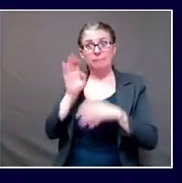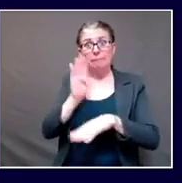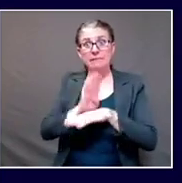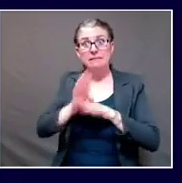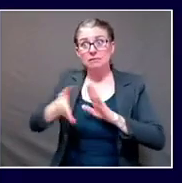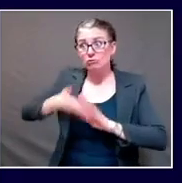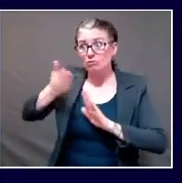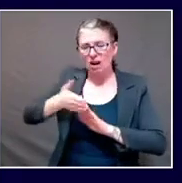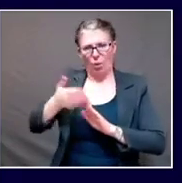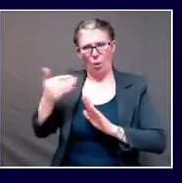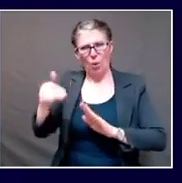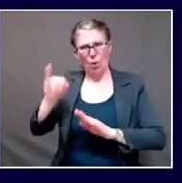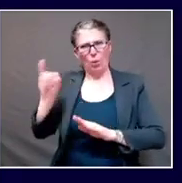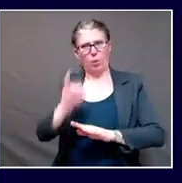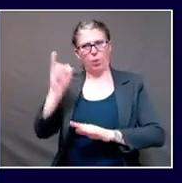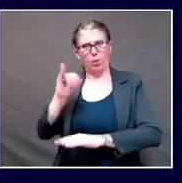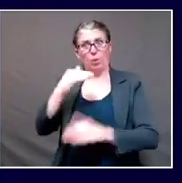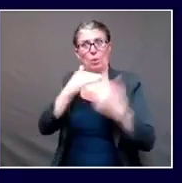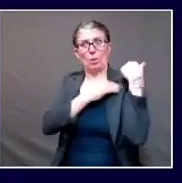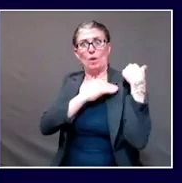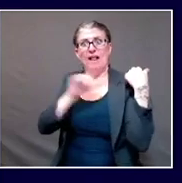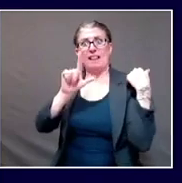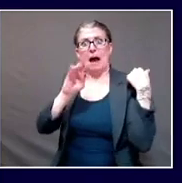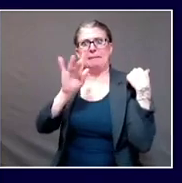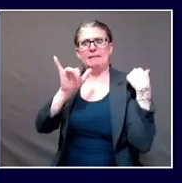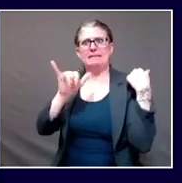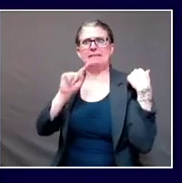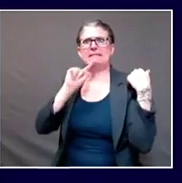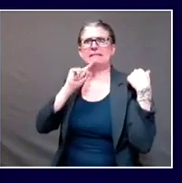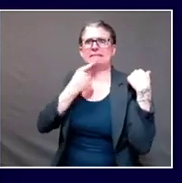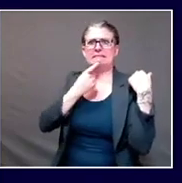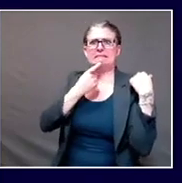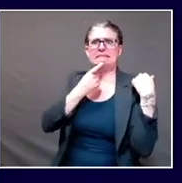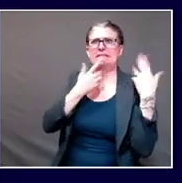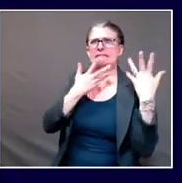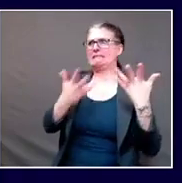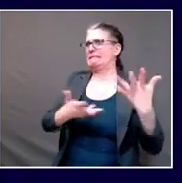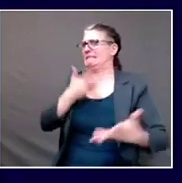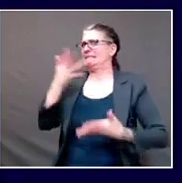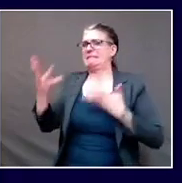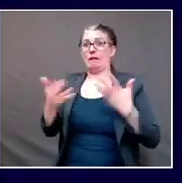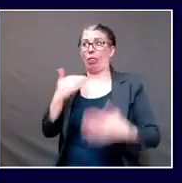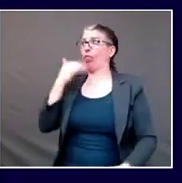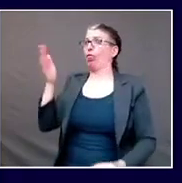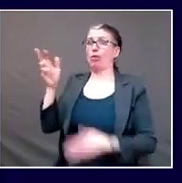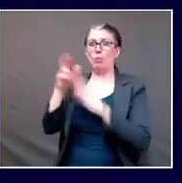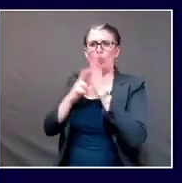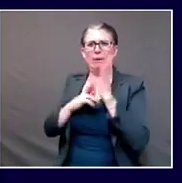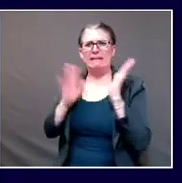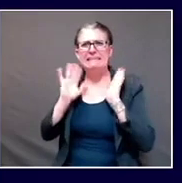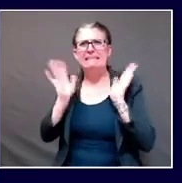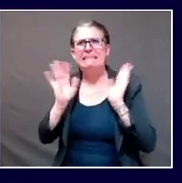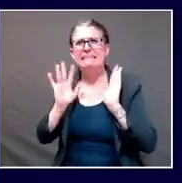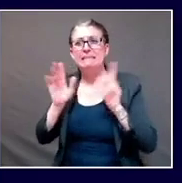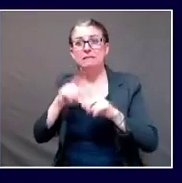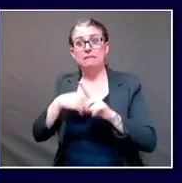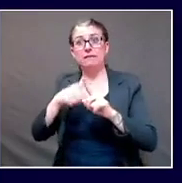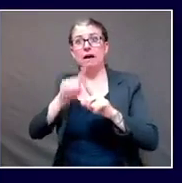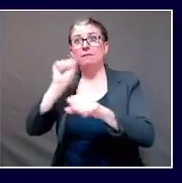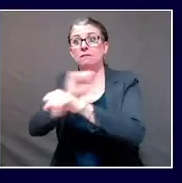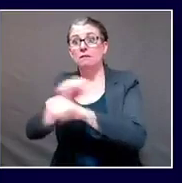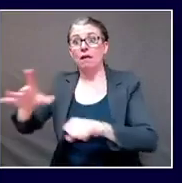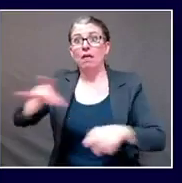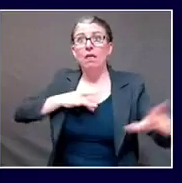ignored the public health and safety precautions. You're asking what can be done, I guess. I wasn't aware, but a particular